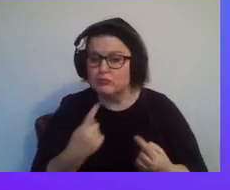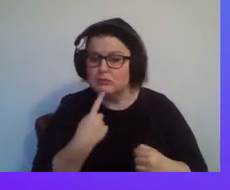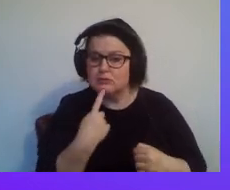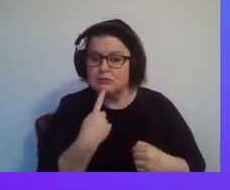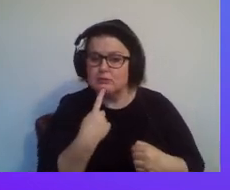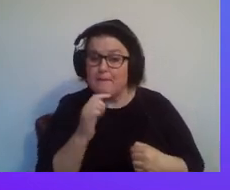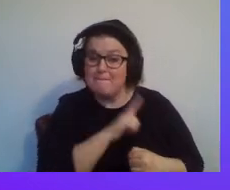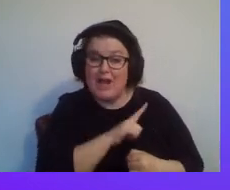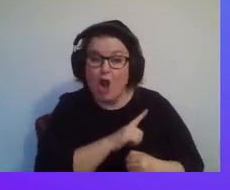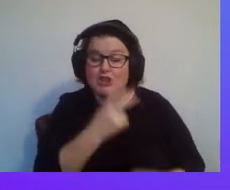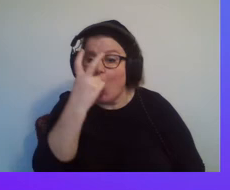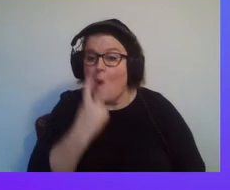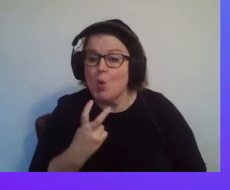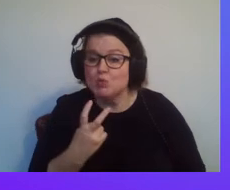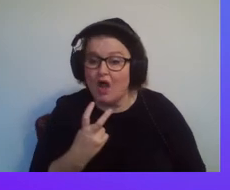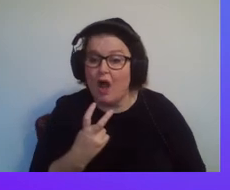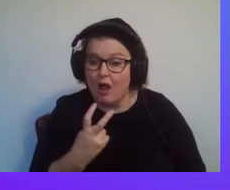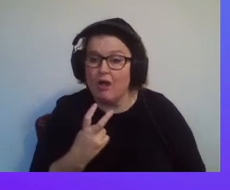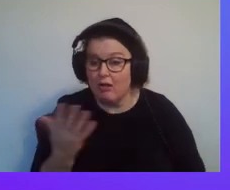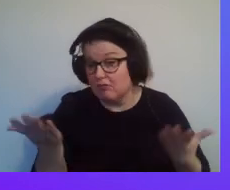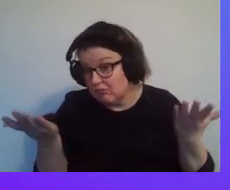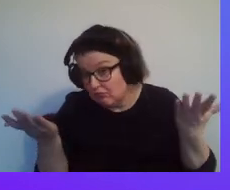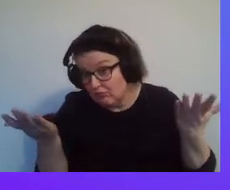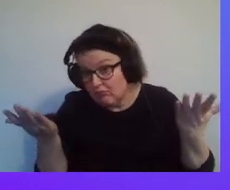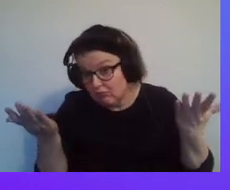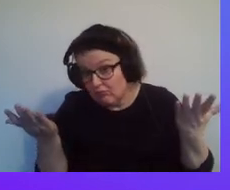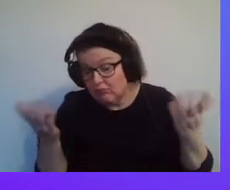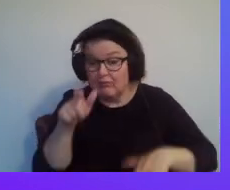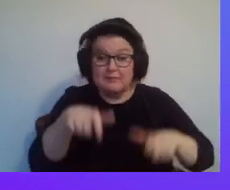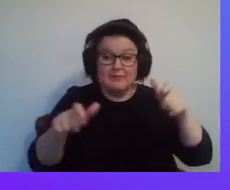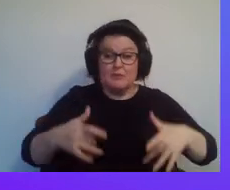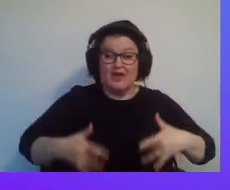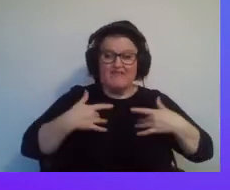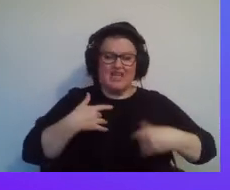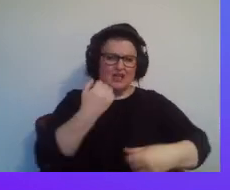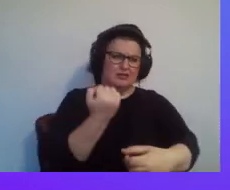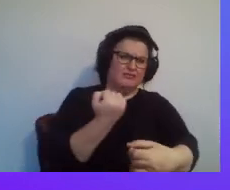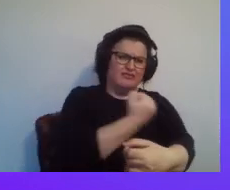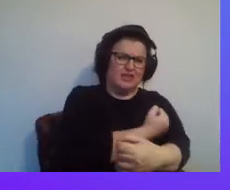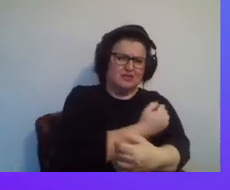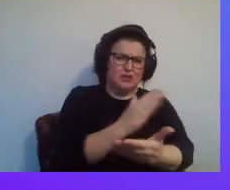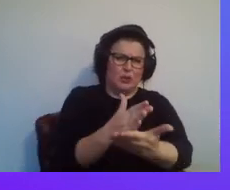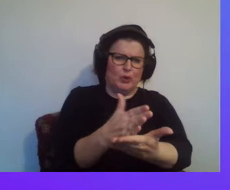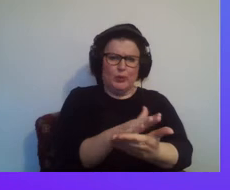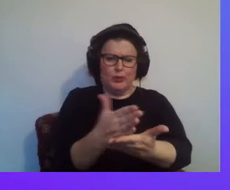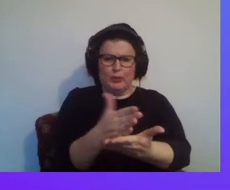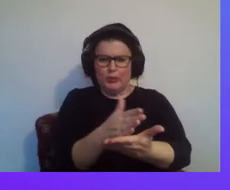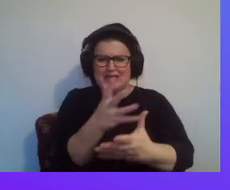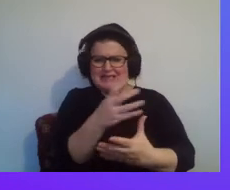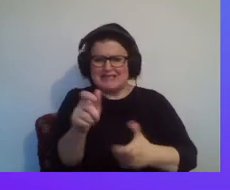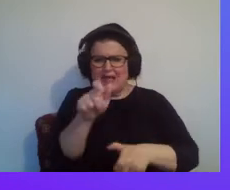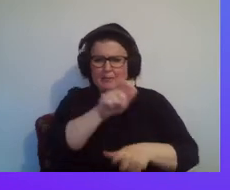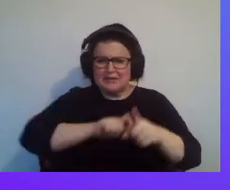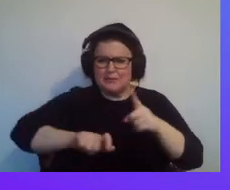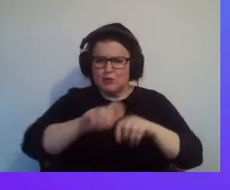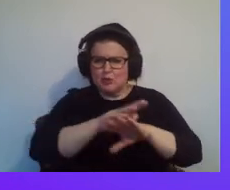cohorts, because people are reticent, because they have their concerns, we're not seeing the take up in some communities. And that's why we need to have